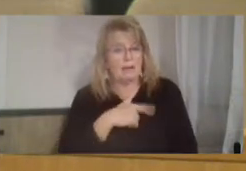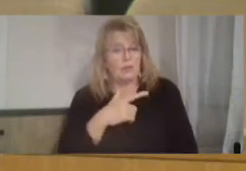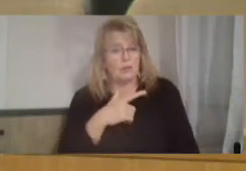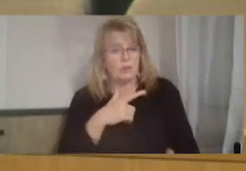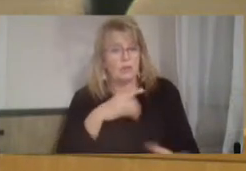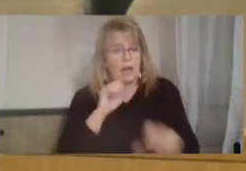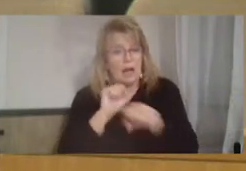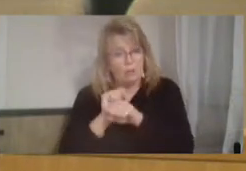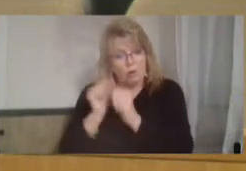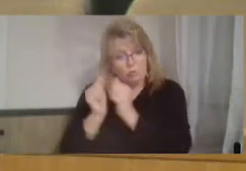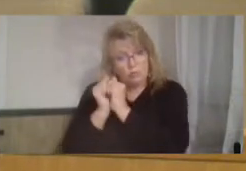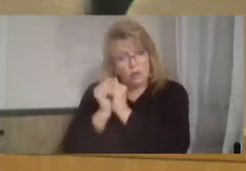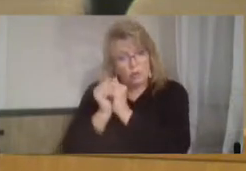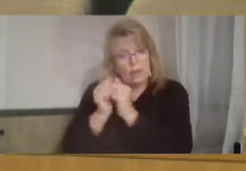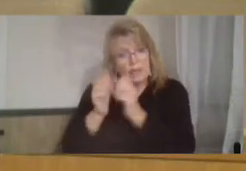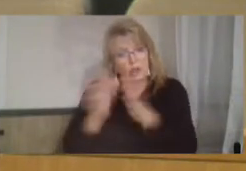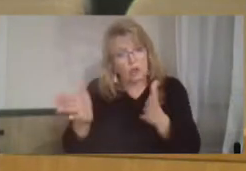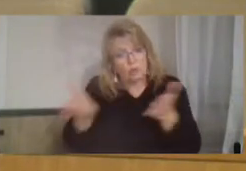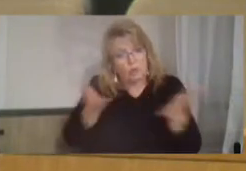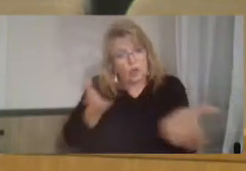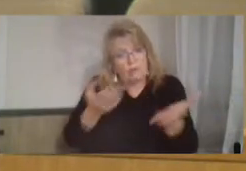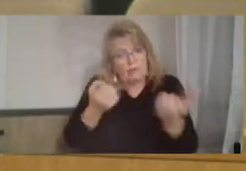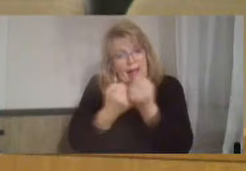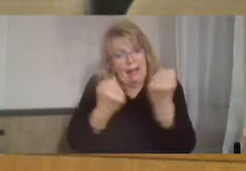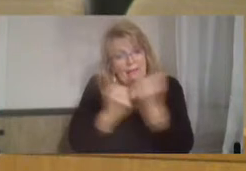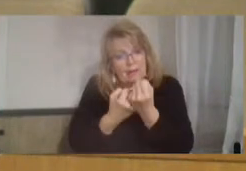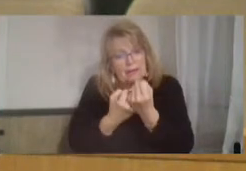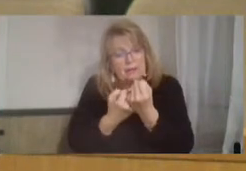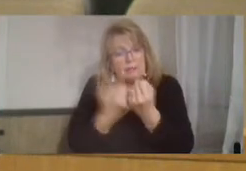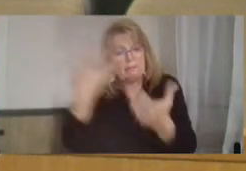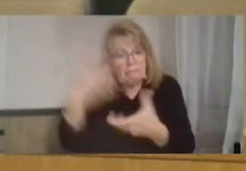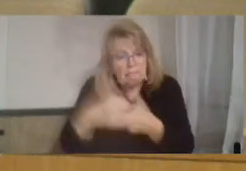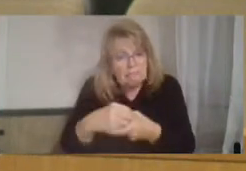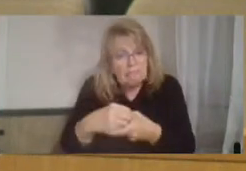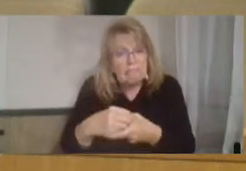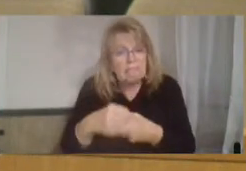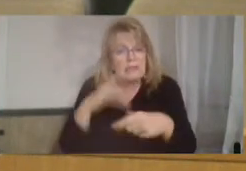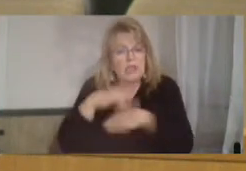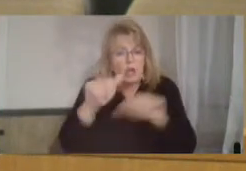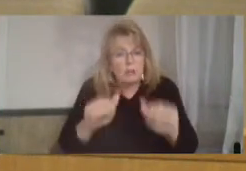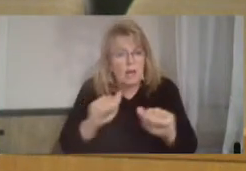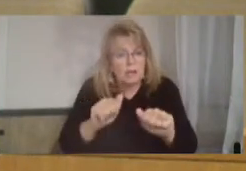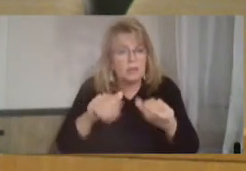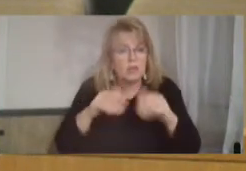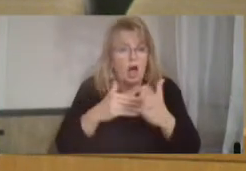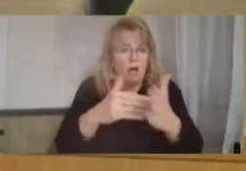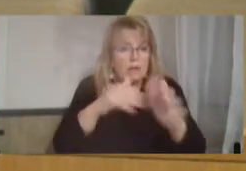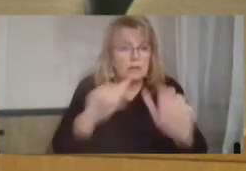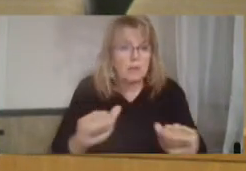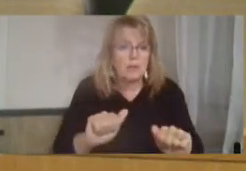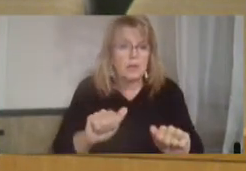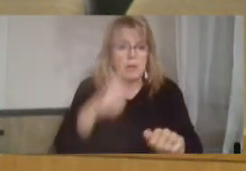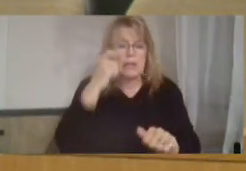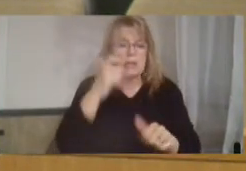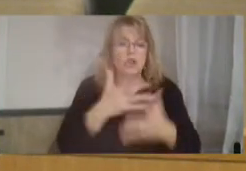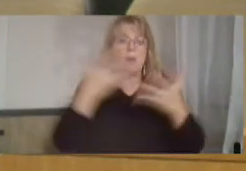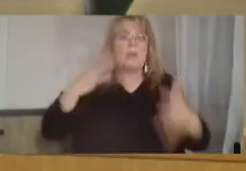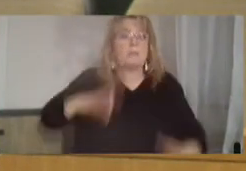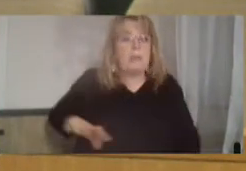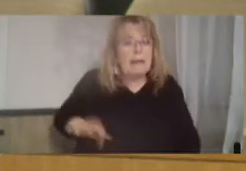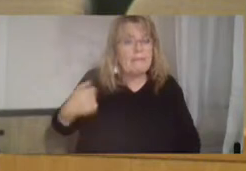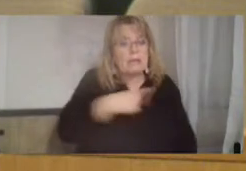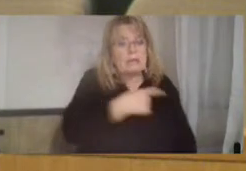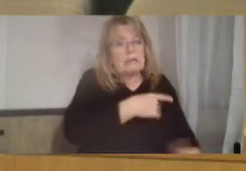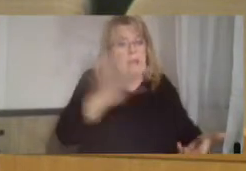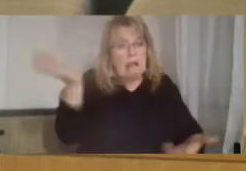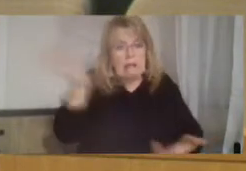that team to advocate to have a seat at the table as early as possible, as often as possible, just because there's so much benefit of us collaborating